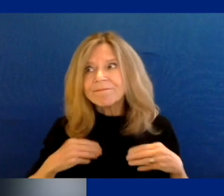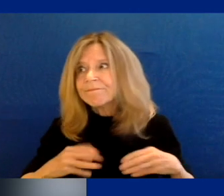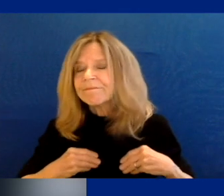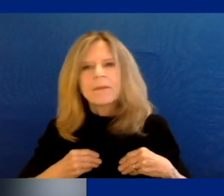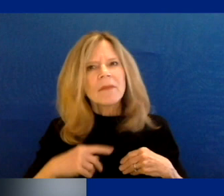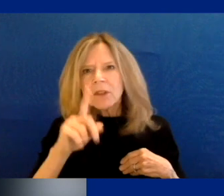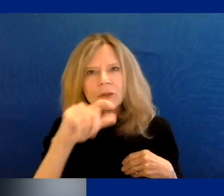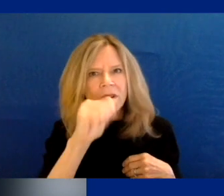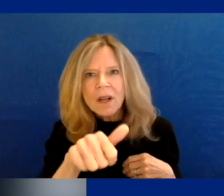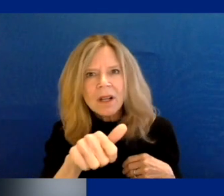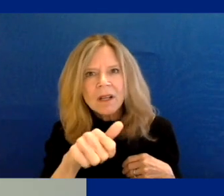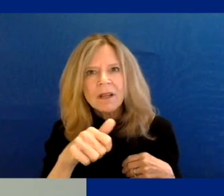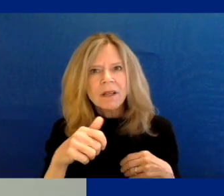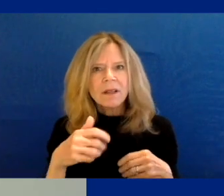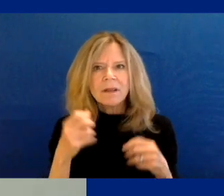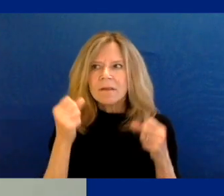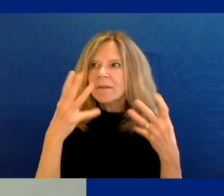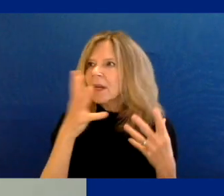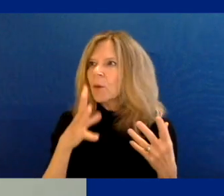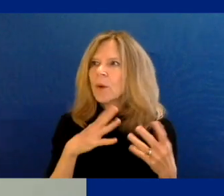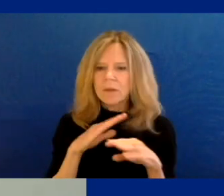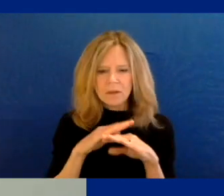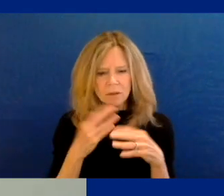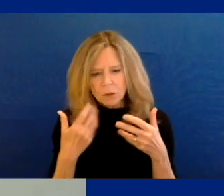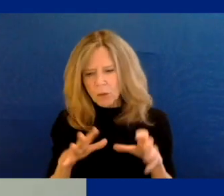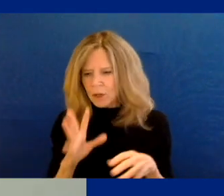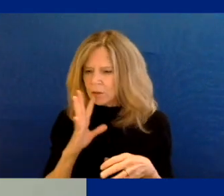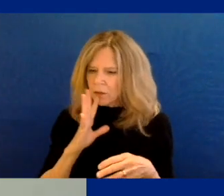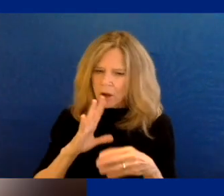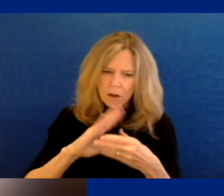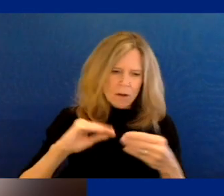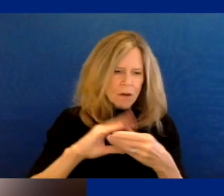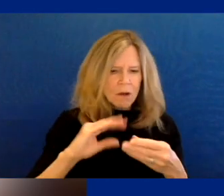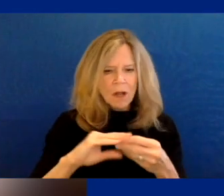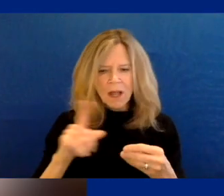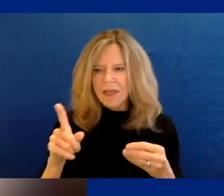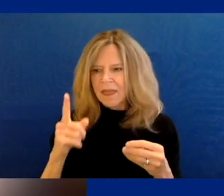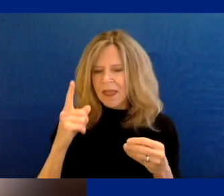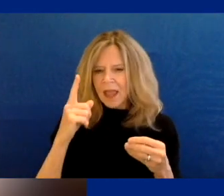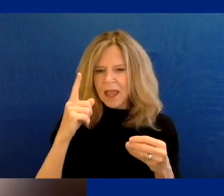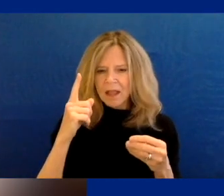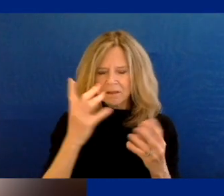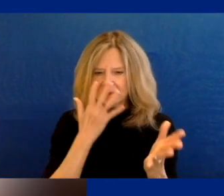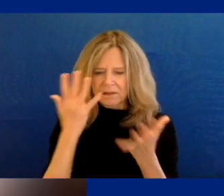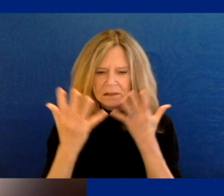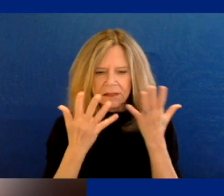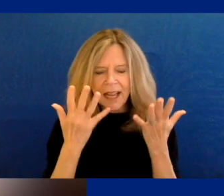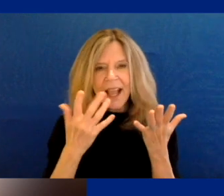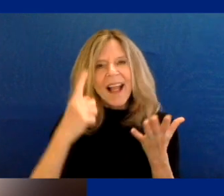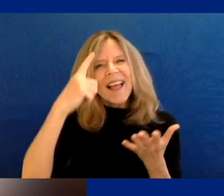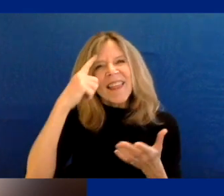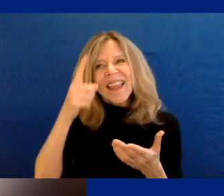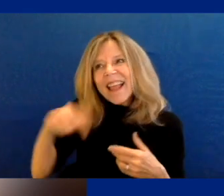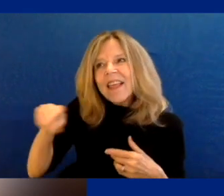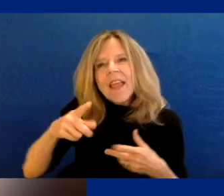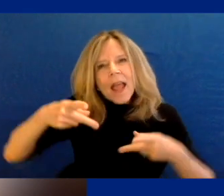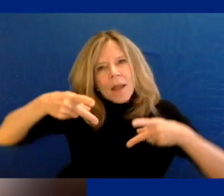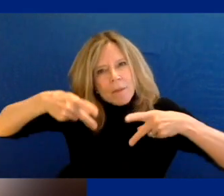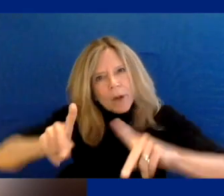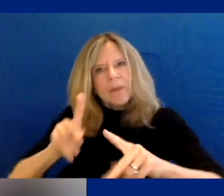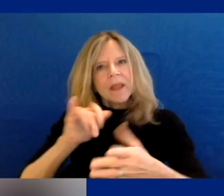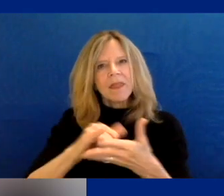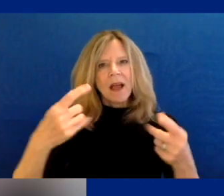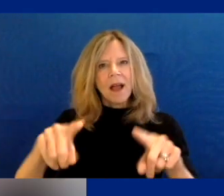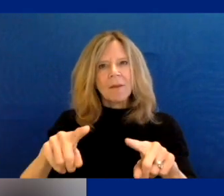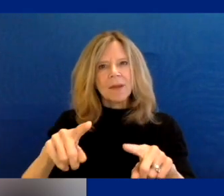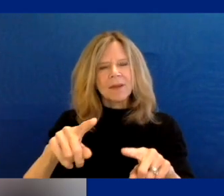And it's really not. A lot of women don't talk about it. A lot of women feel lots of shame. They see it as themselves allowing it to